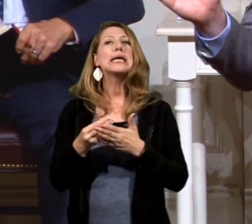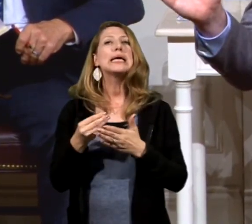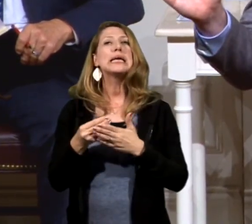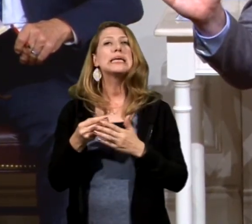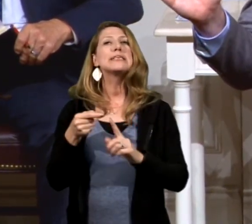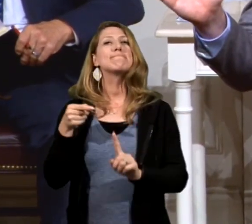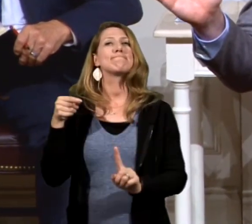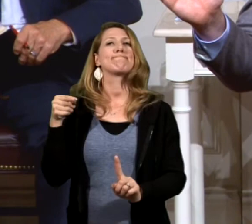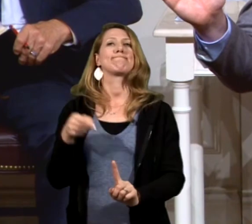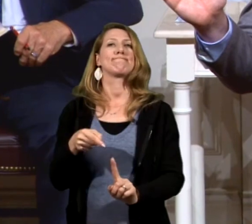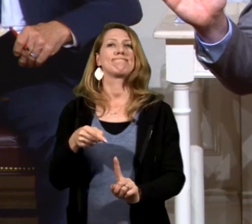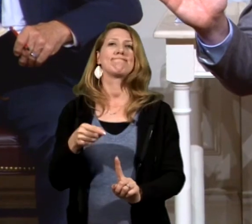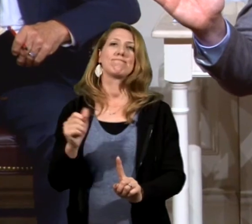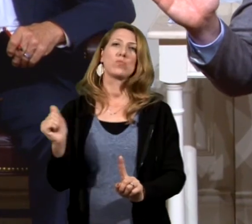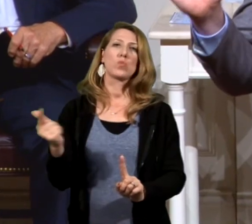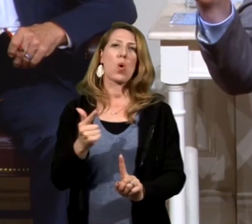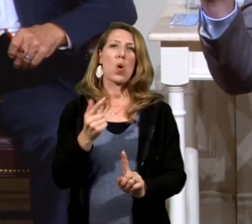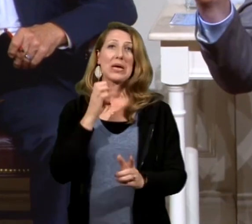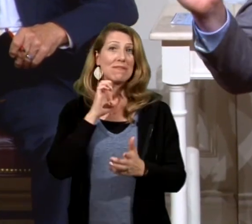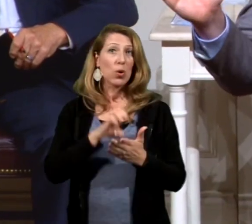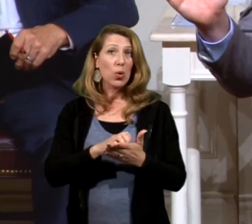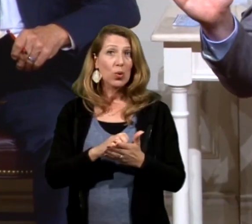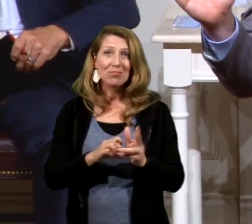evil? No, what is it?